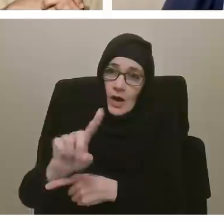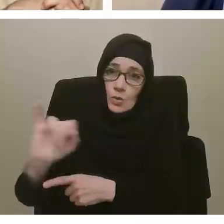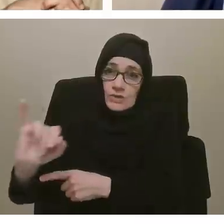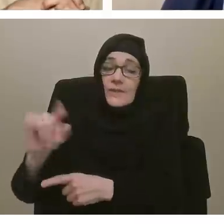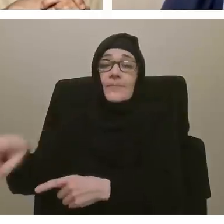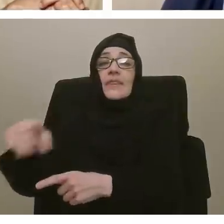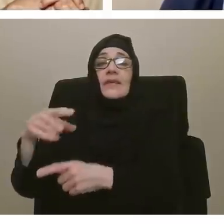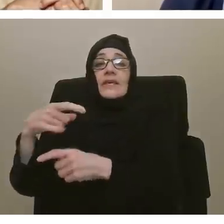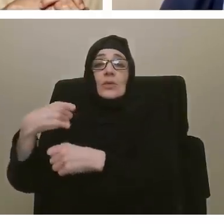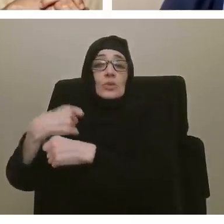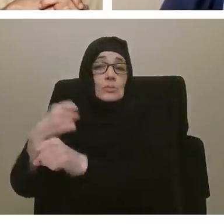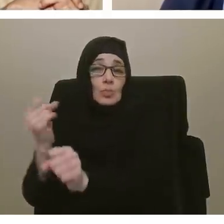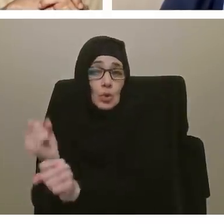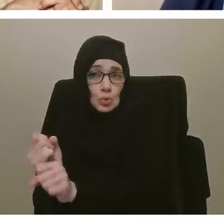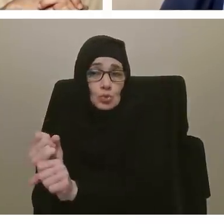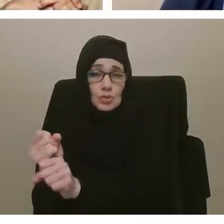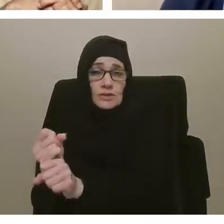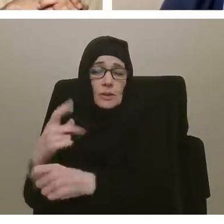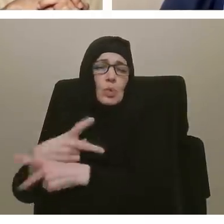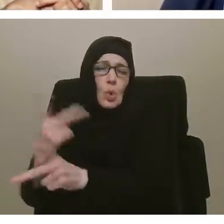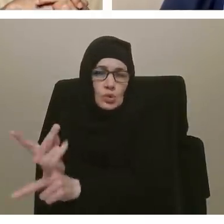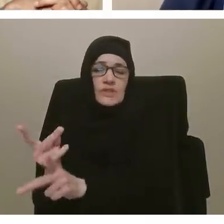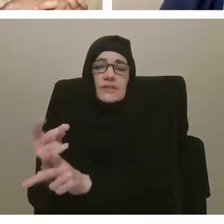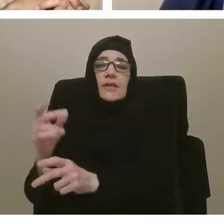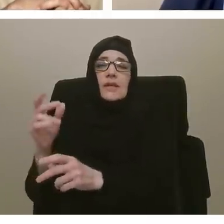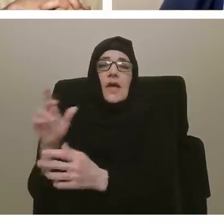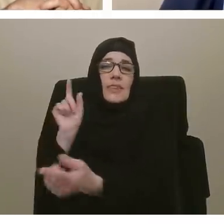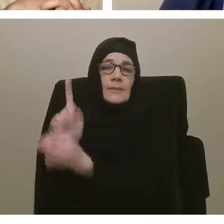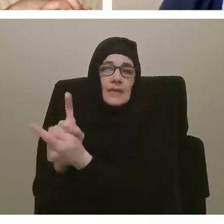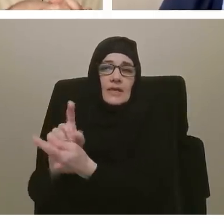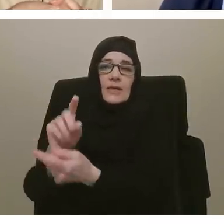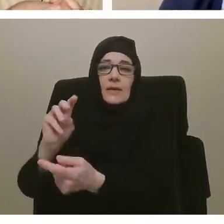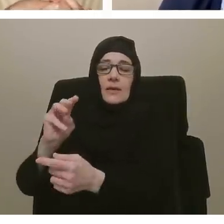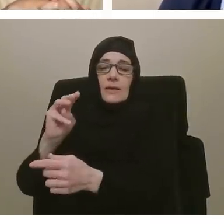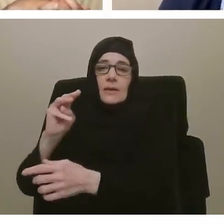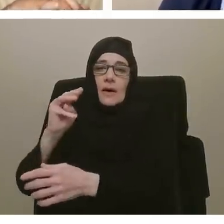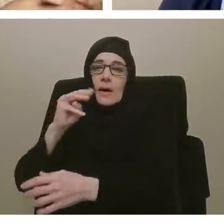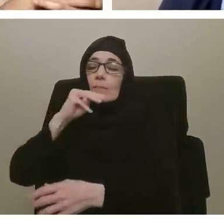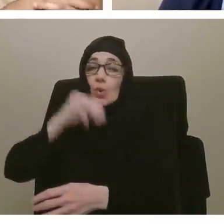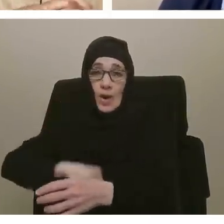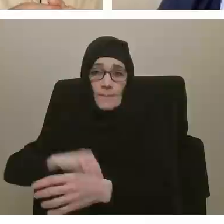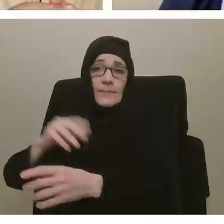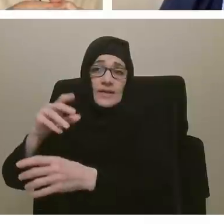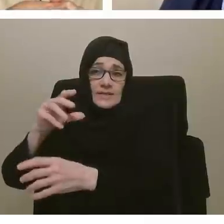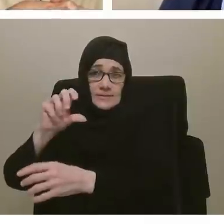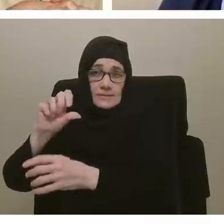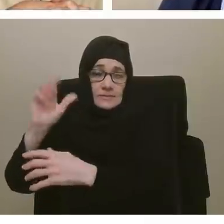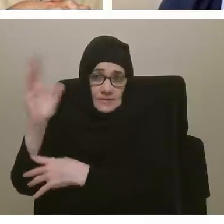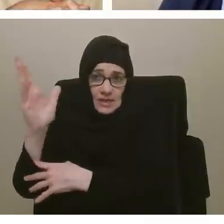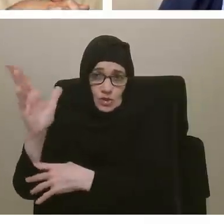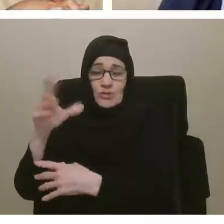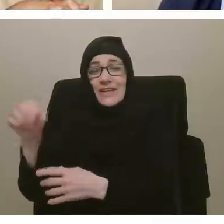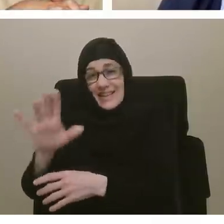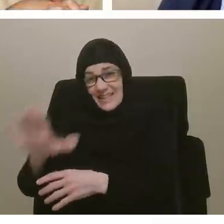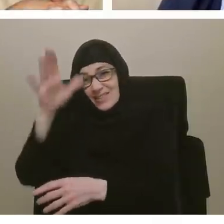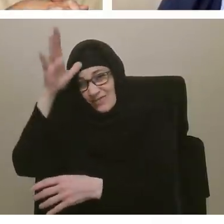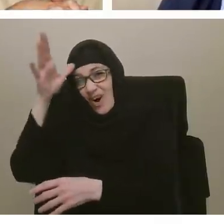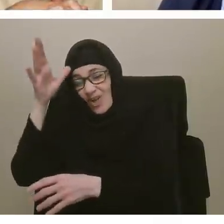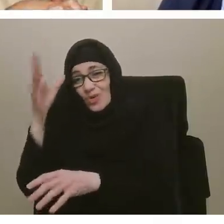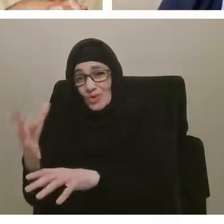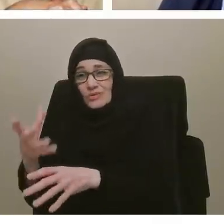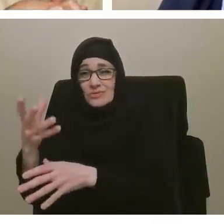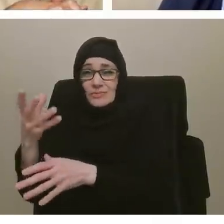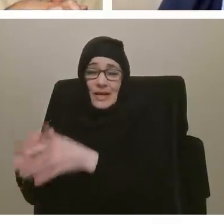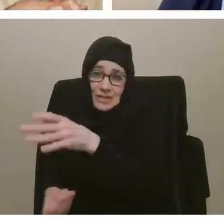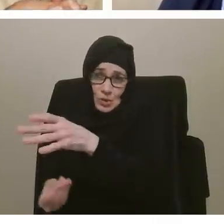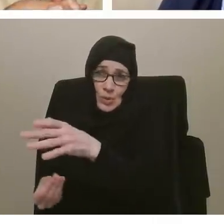Sallallahu Alaihi Wasallam series, and his father passed away. SubhanAllah, 27th of Ramadan. SubhanAllah, I mean, that's really something, you know.